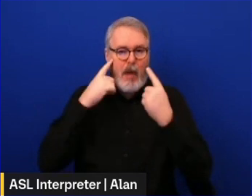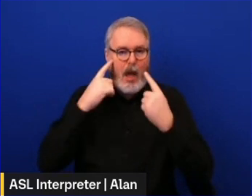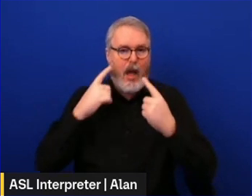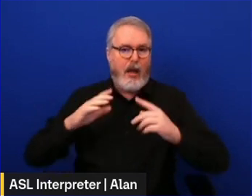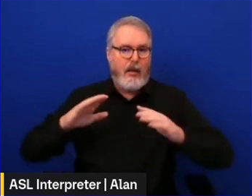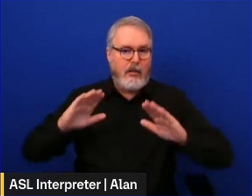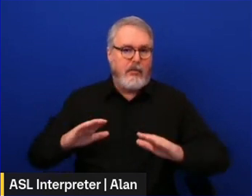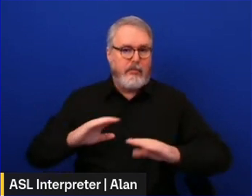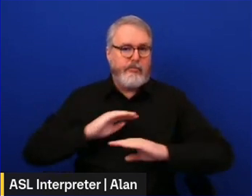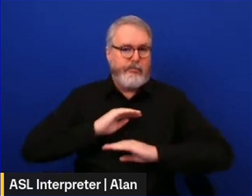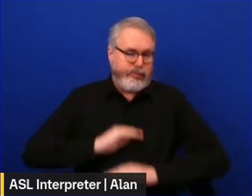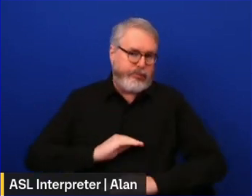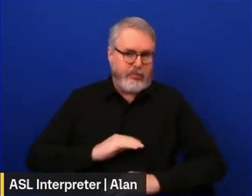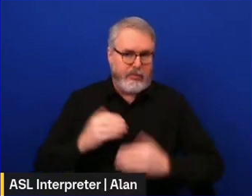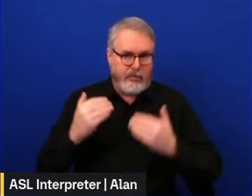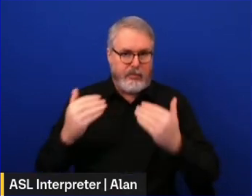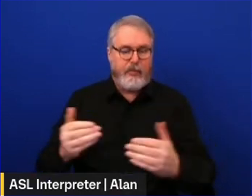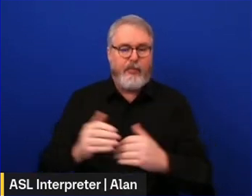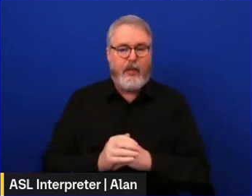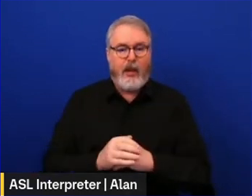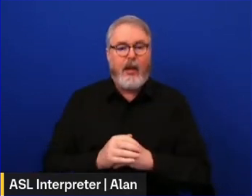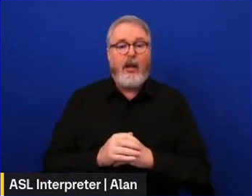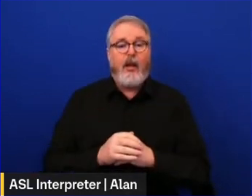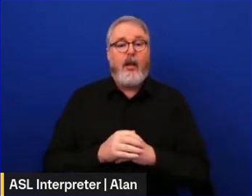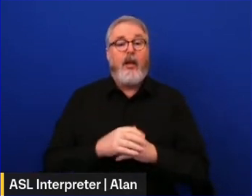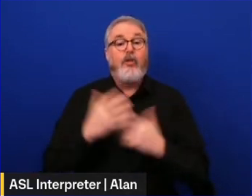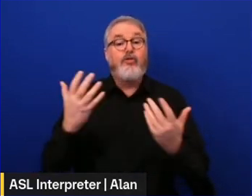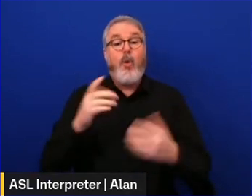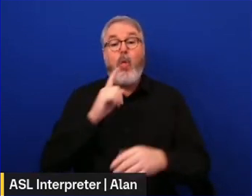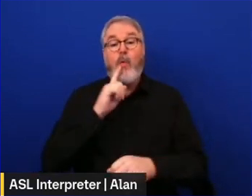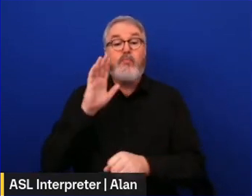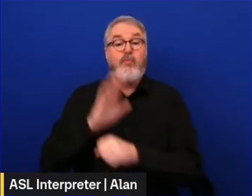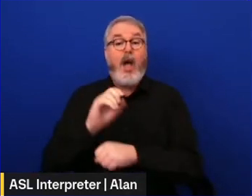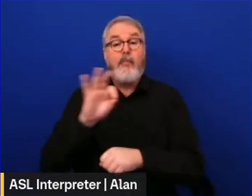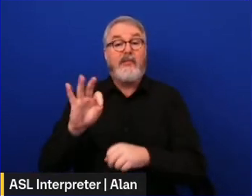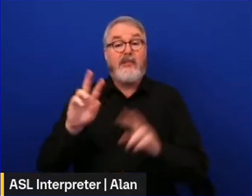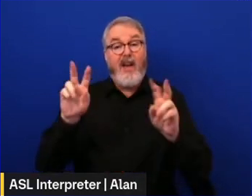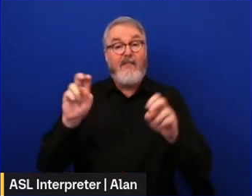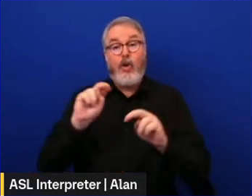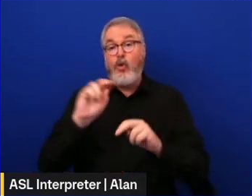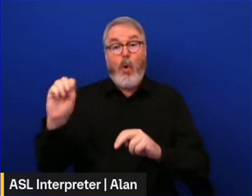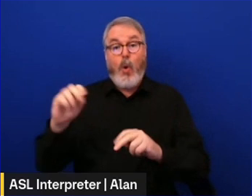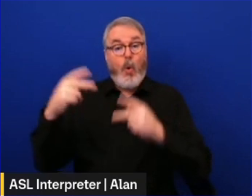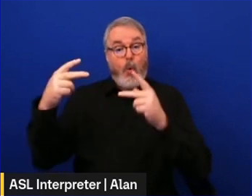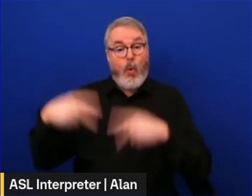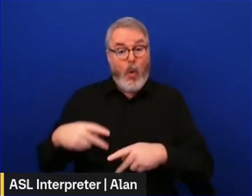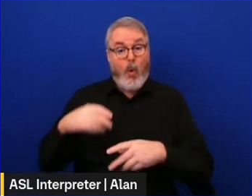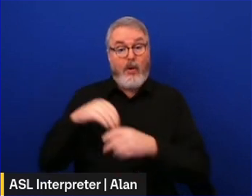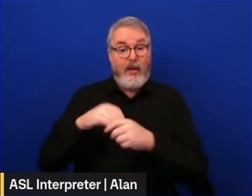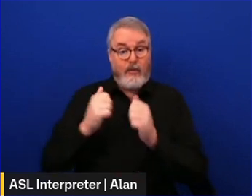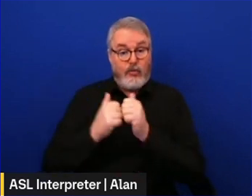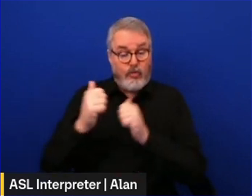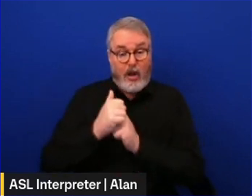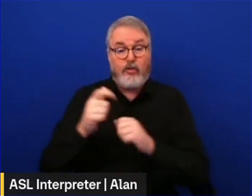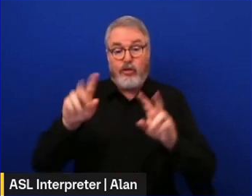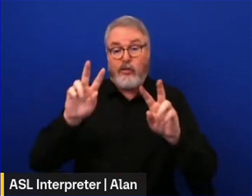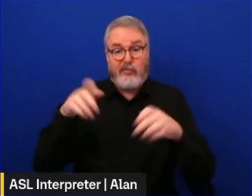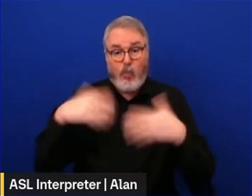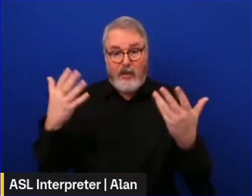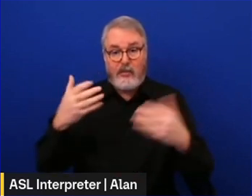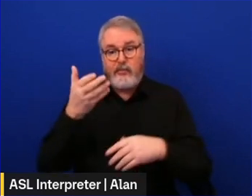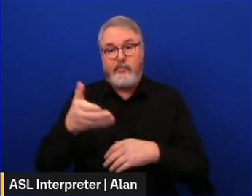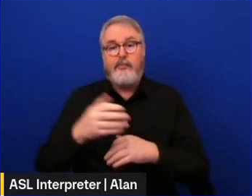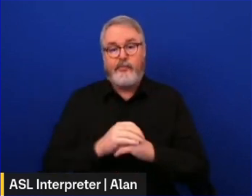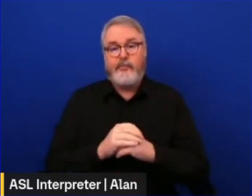So, what is the promise of no-code infrastructure in this discussion?